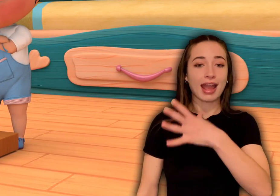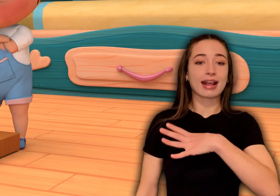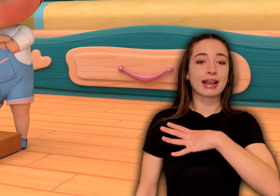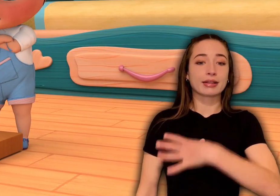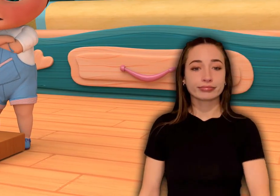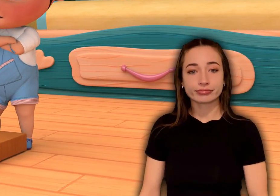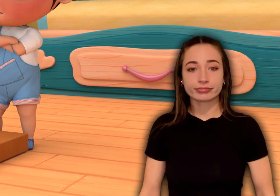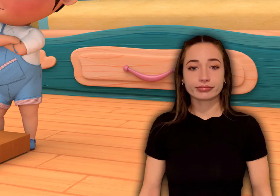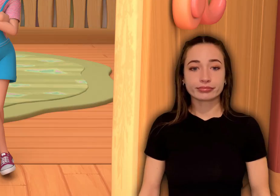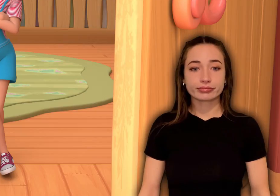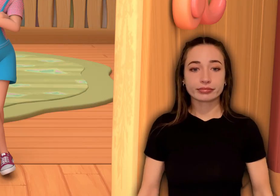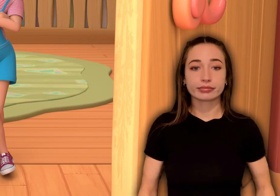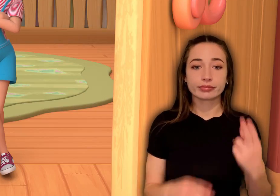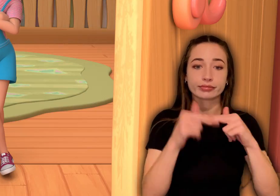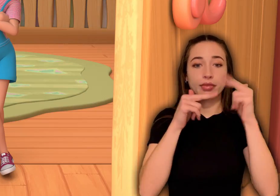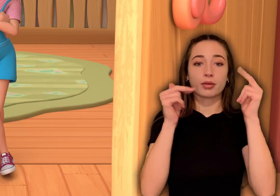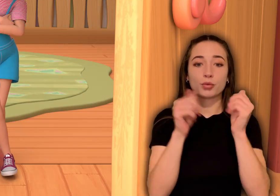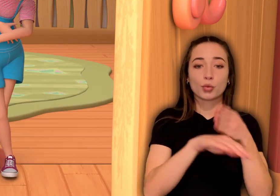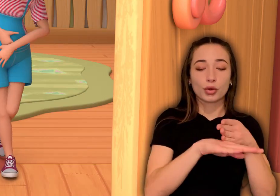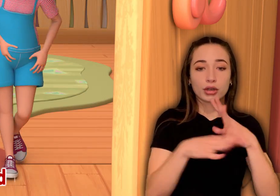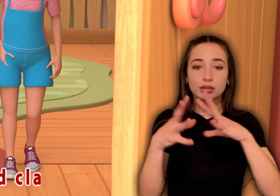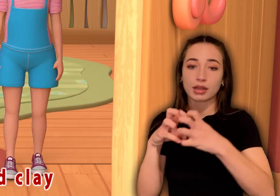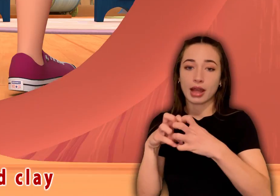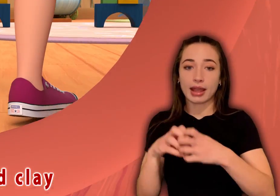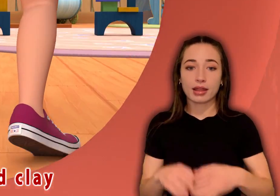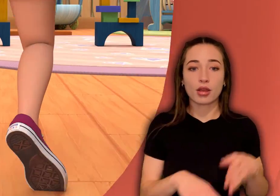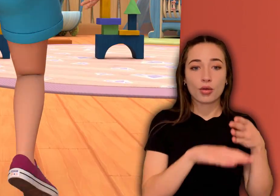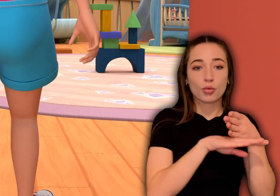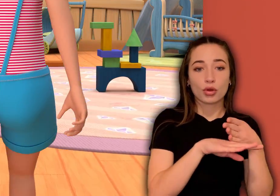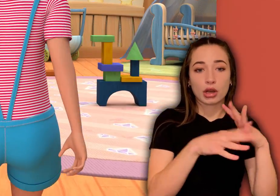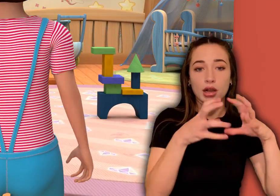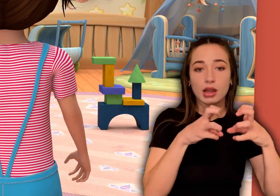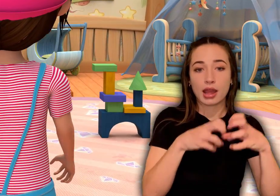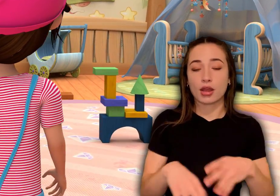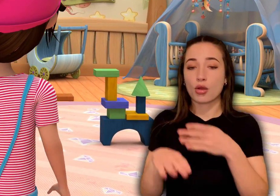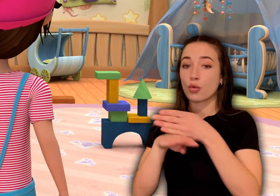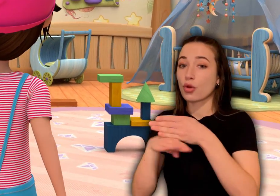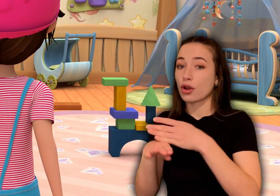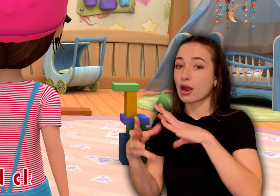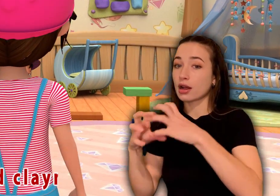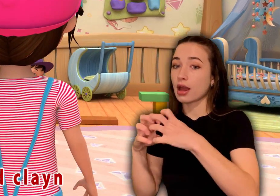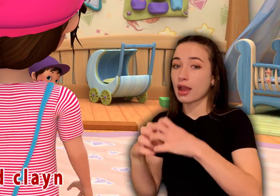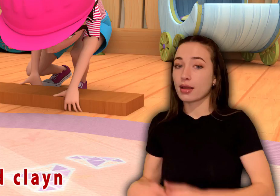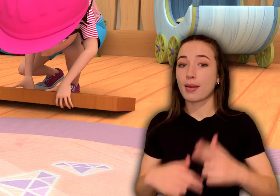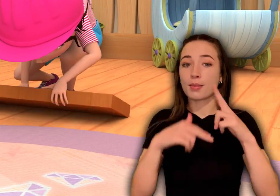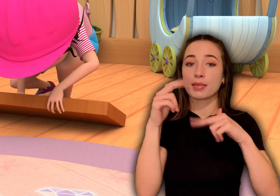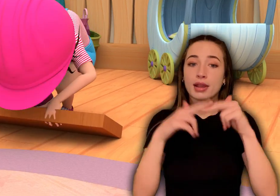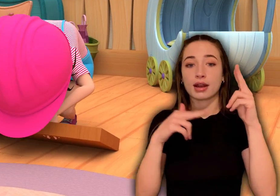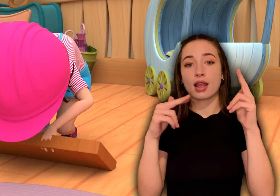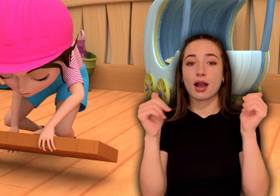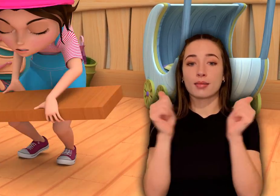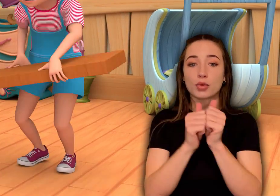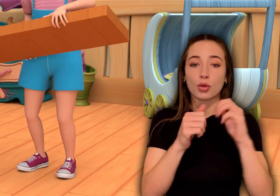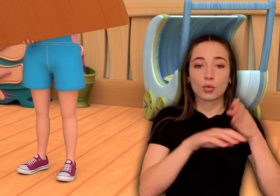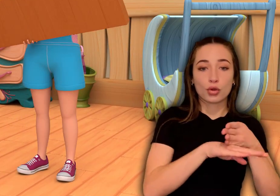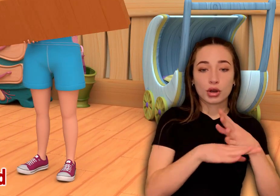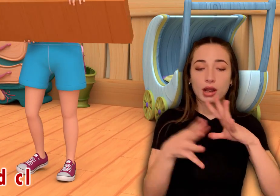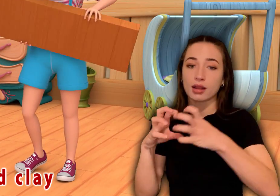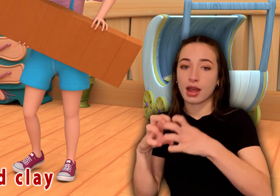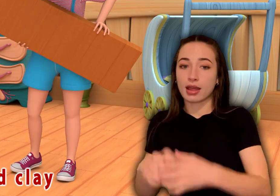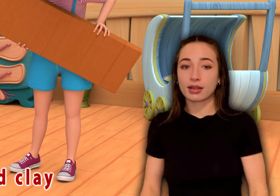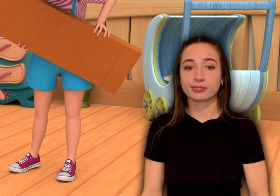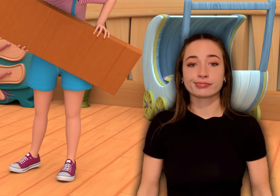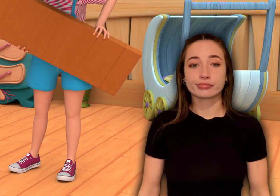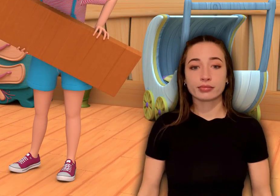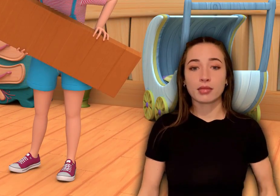fair ladies build it up with wooden clay wooden Clay Wood and Clay build it up with